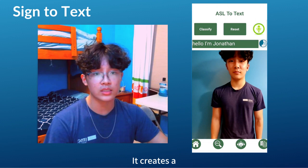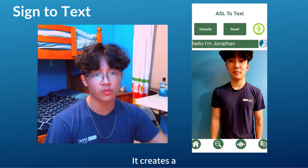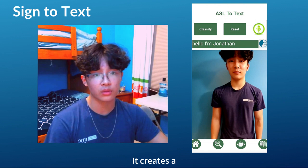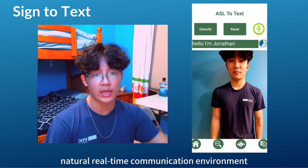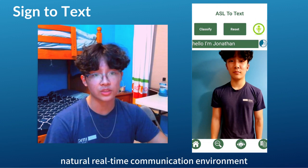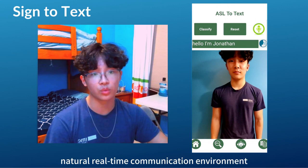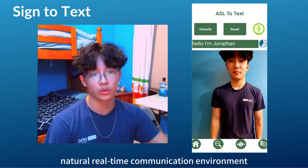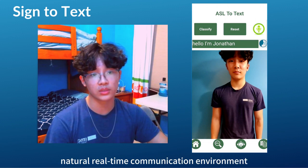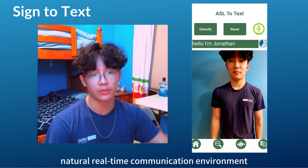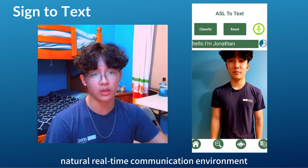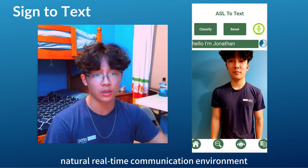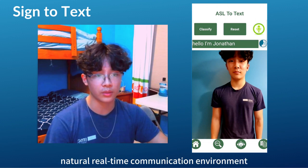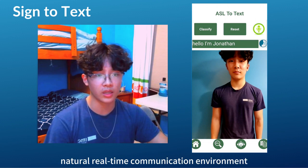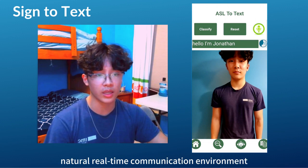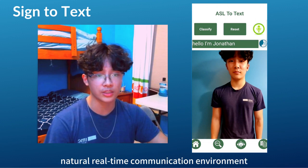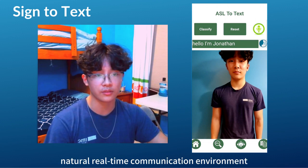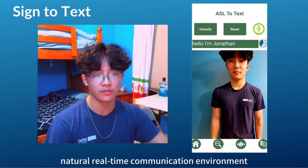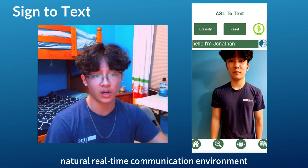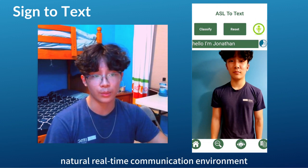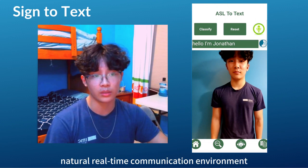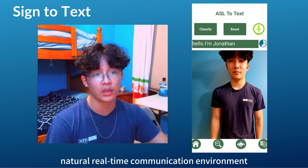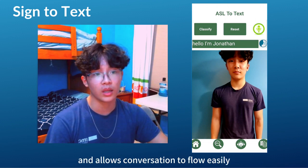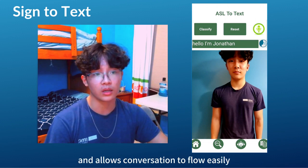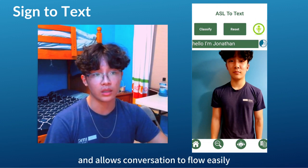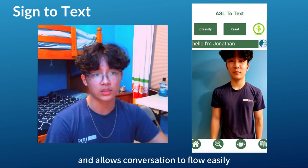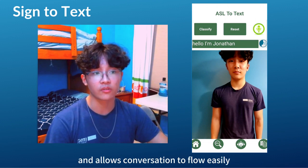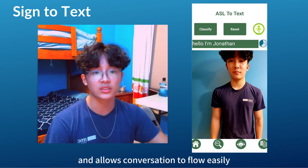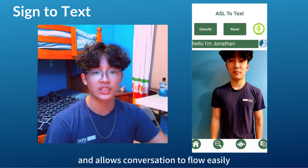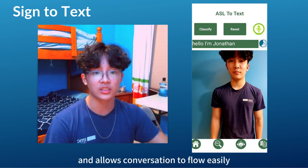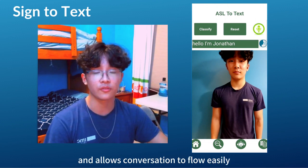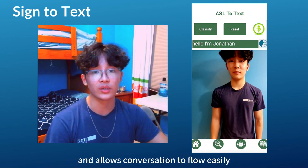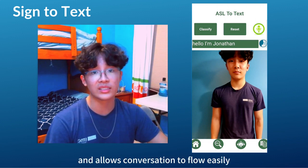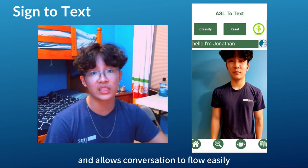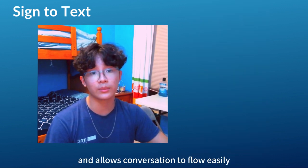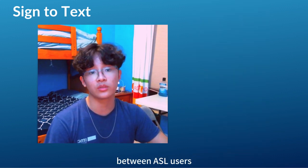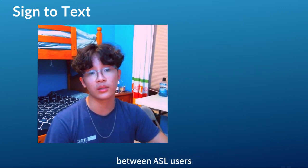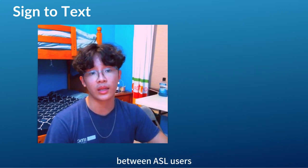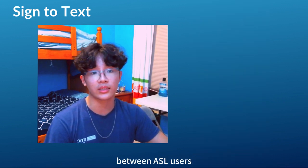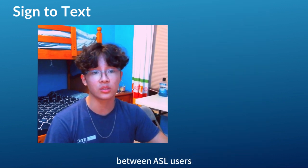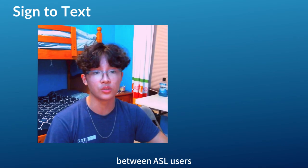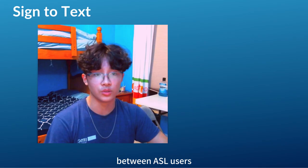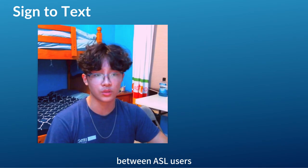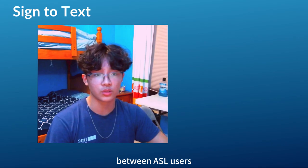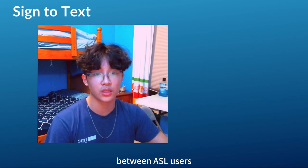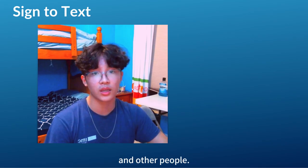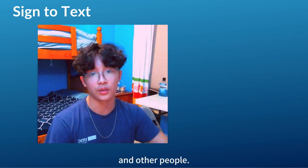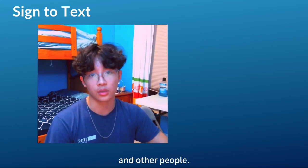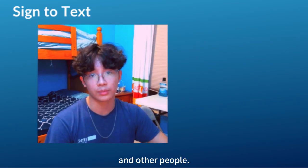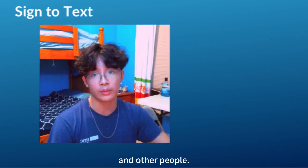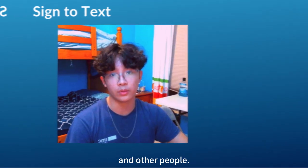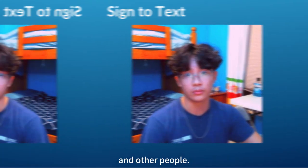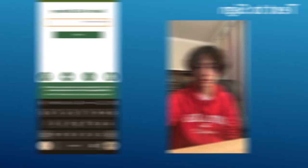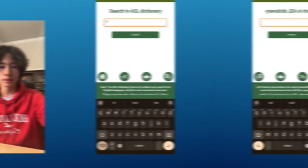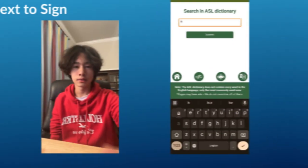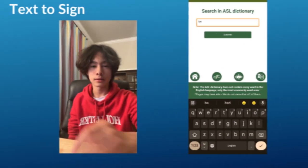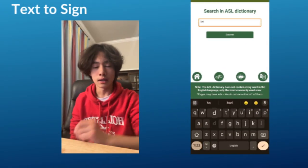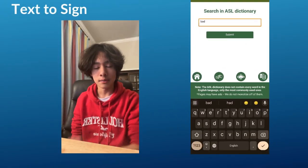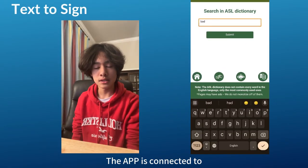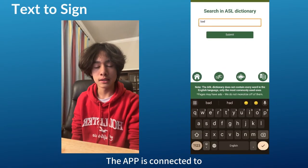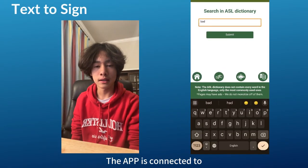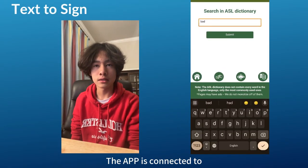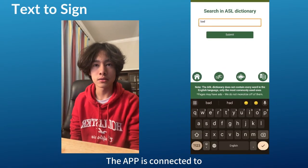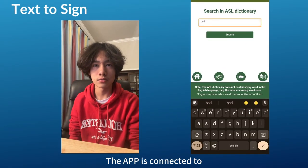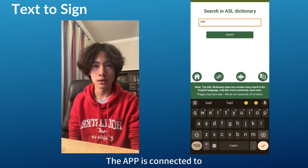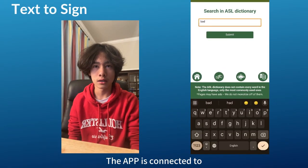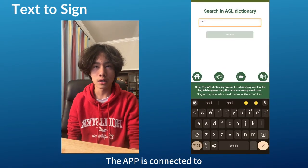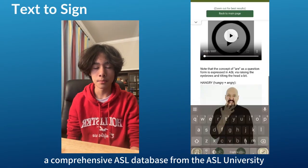It creates a natural real-time communication environment and allows conversation to flow easily between ASL users and other people. The